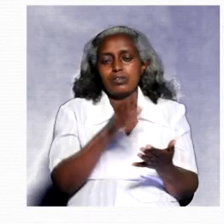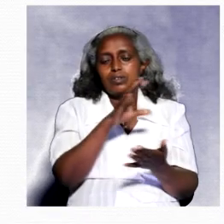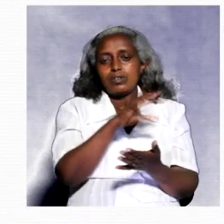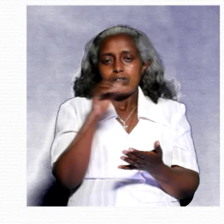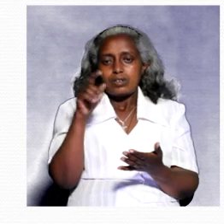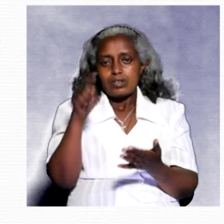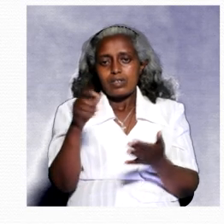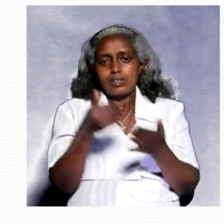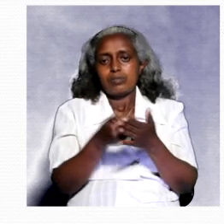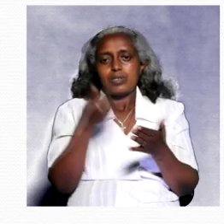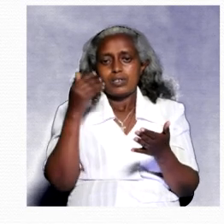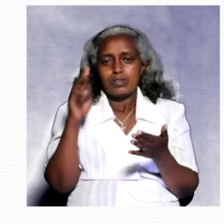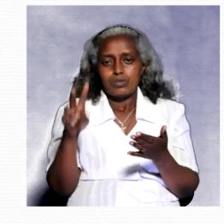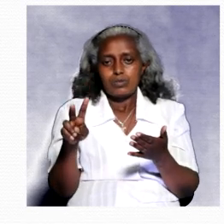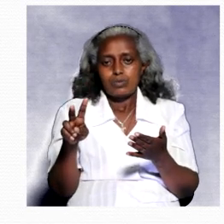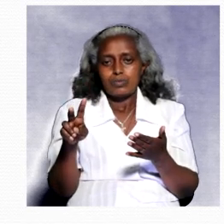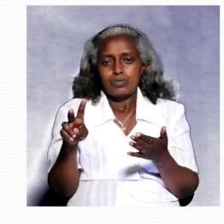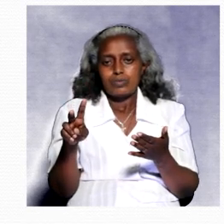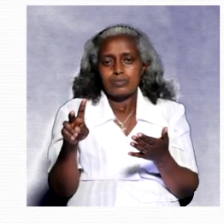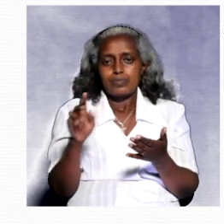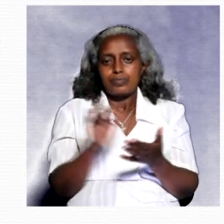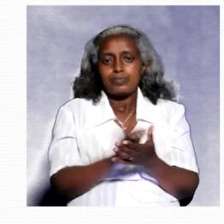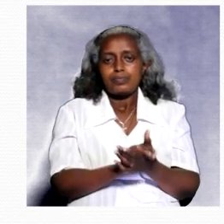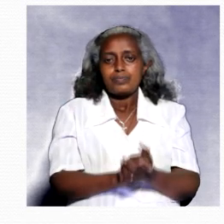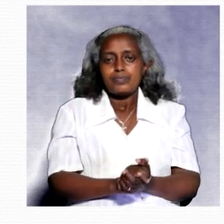And x minus 2.